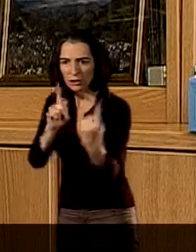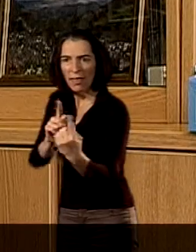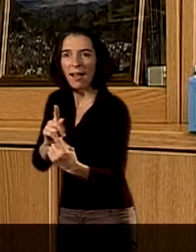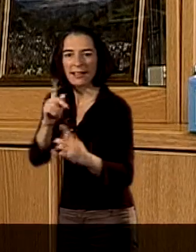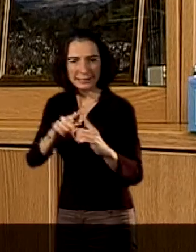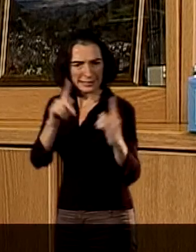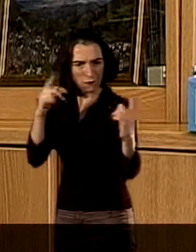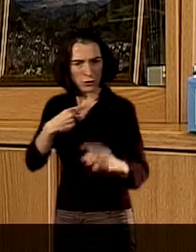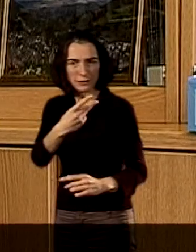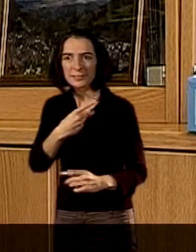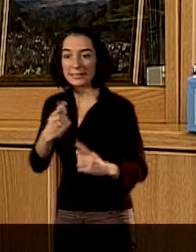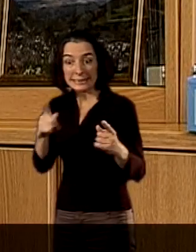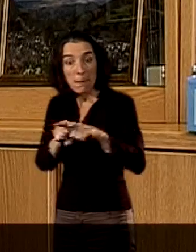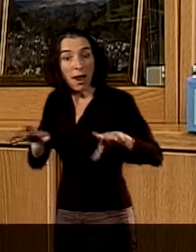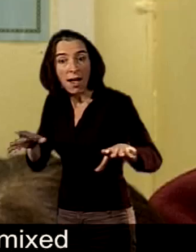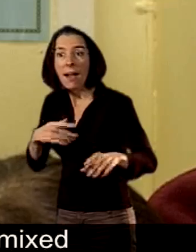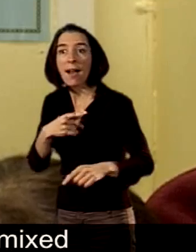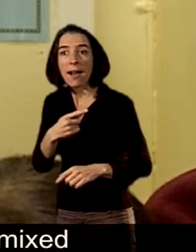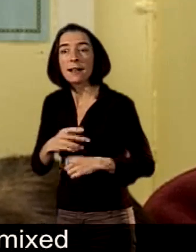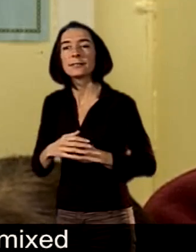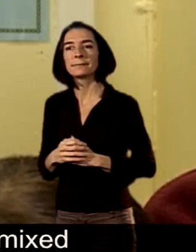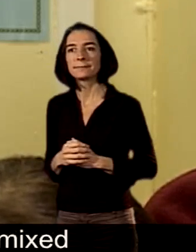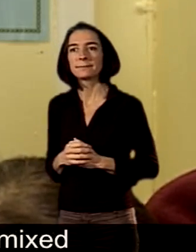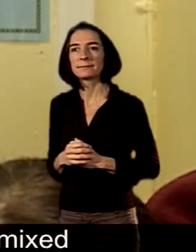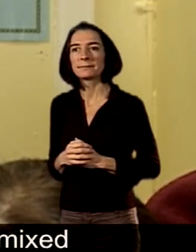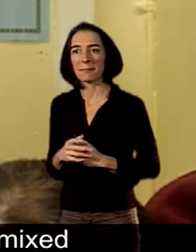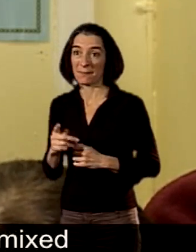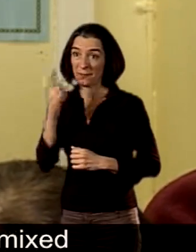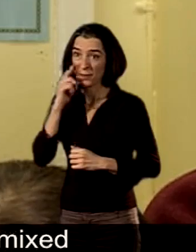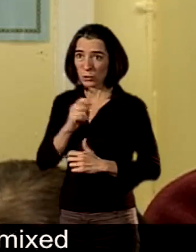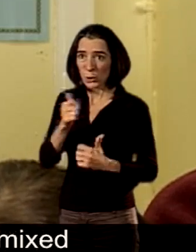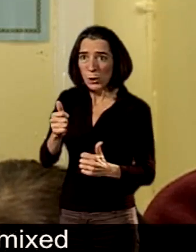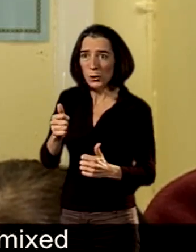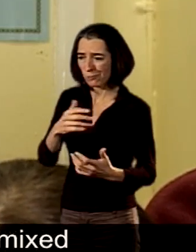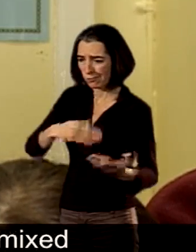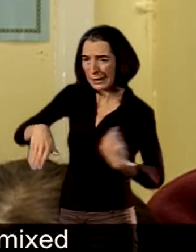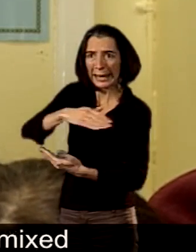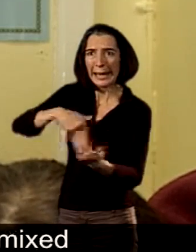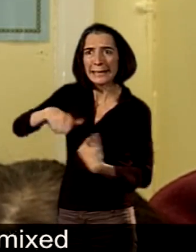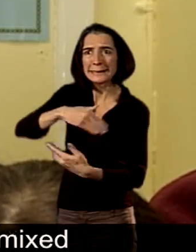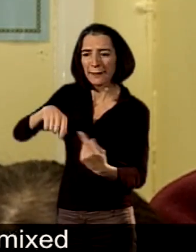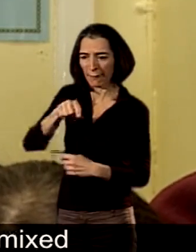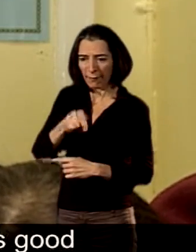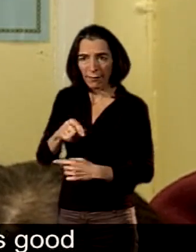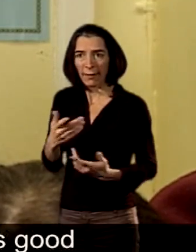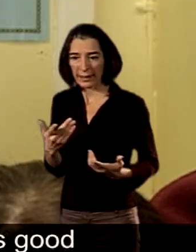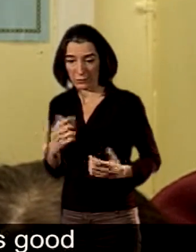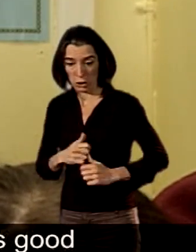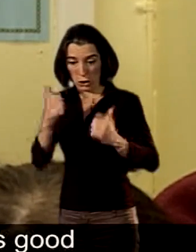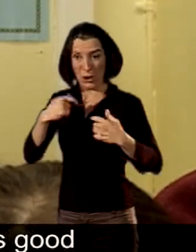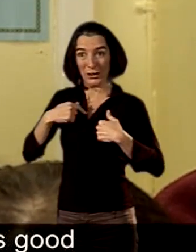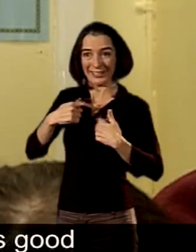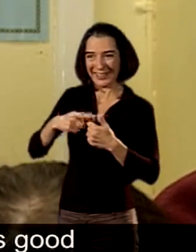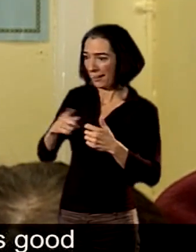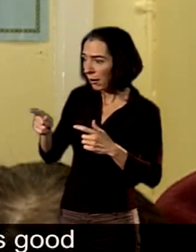about each other, learning about difference, learning about similarities. So I think it's good for like everyone to be mixed together, because then, like, if you're good at something